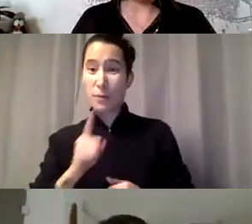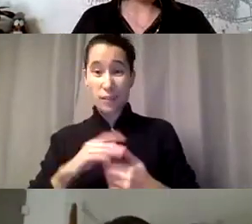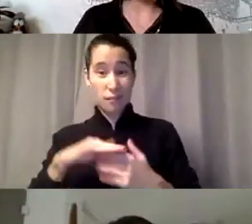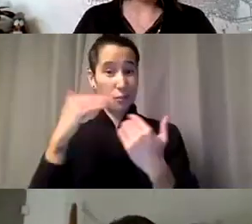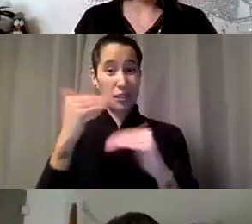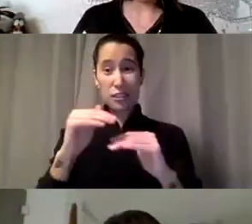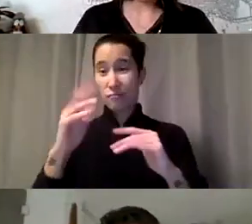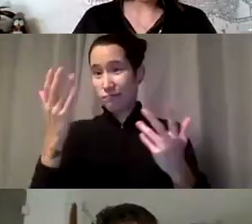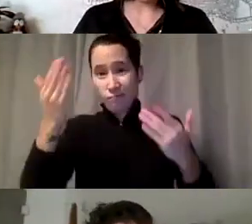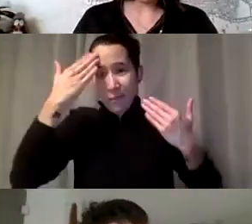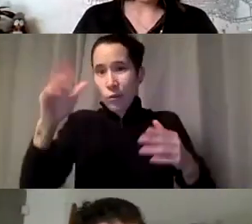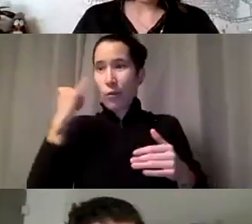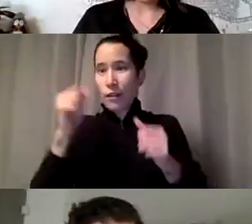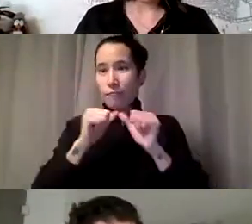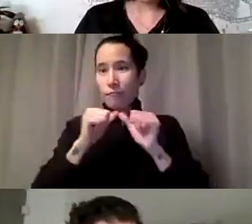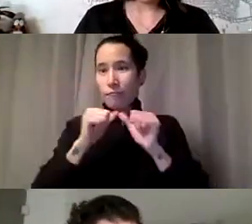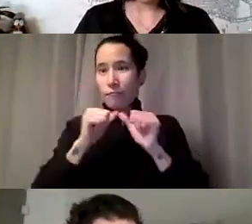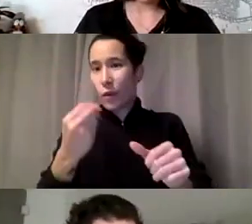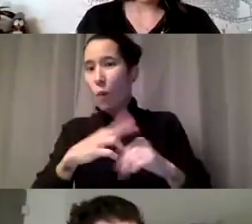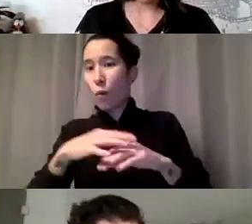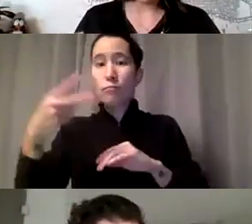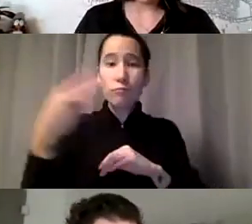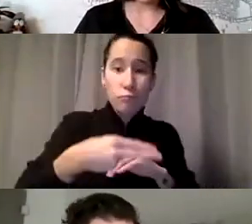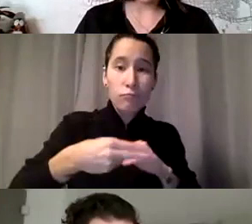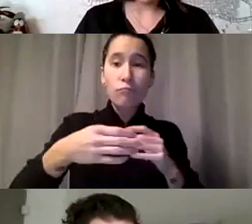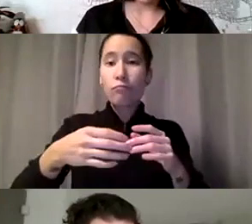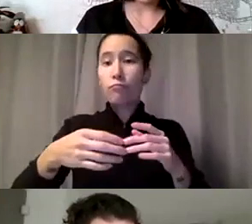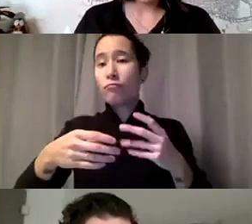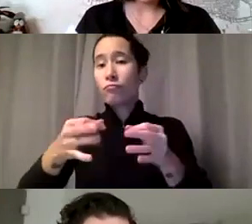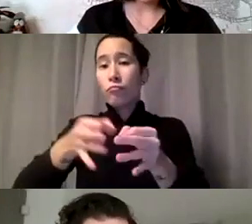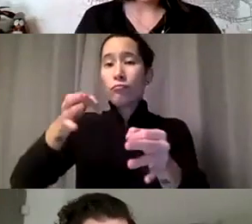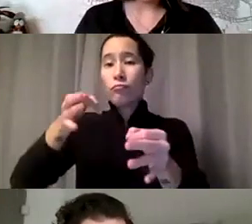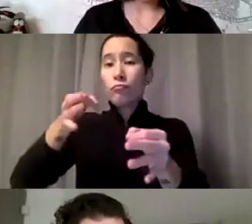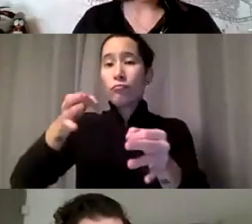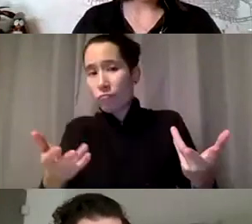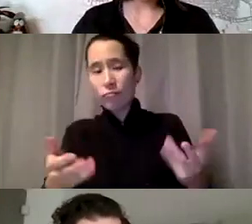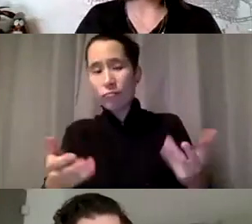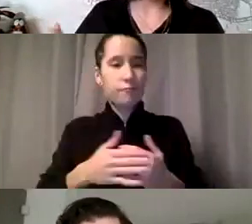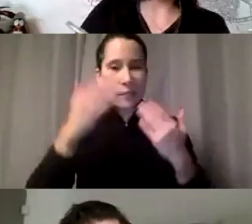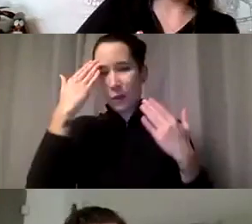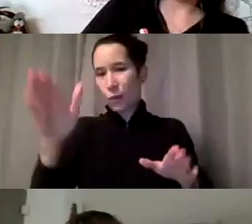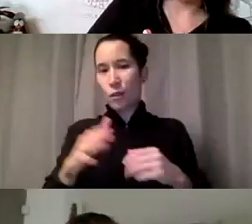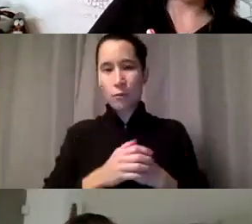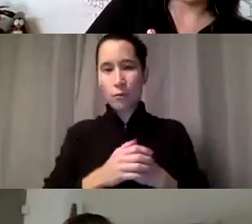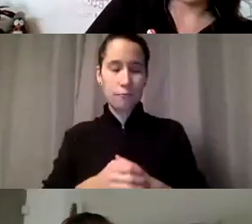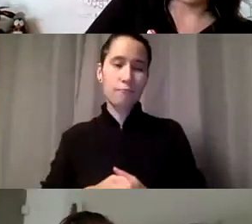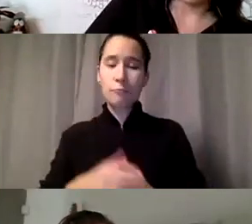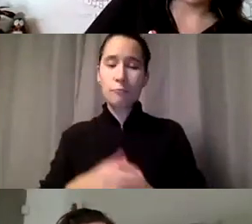in place, and if it is put past January 8th.